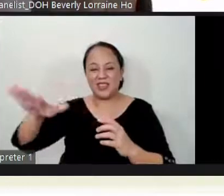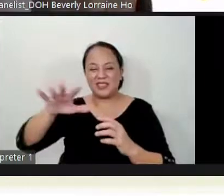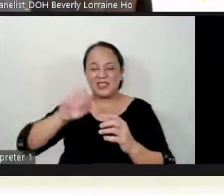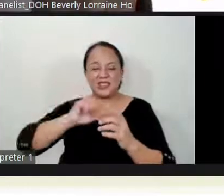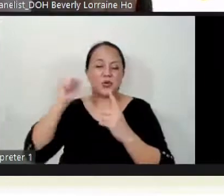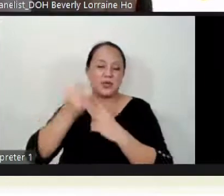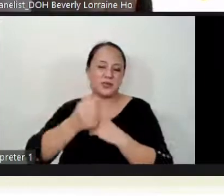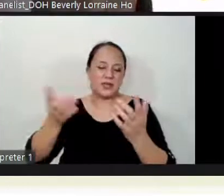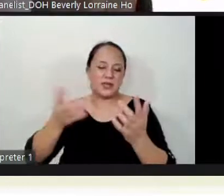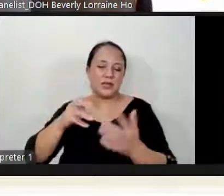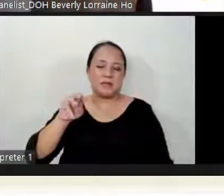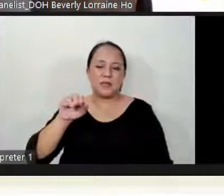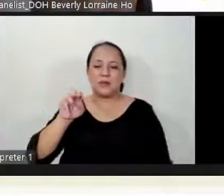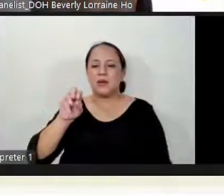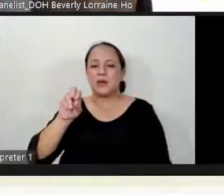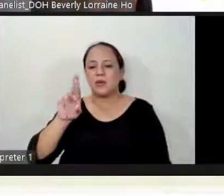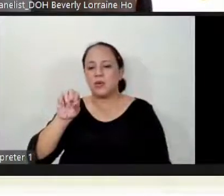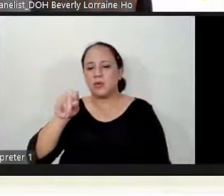situation ng Mimaropa.